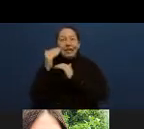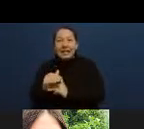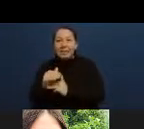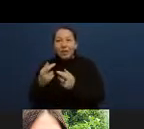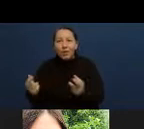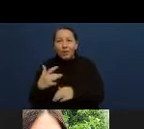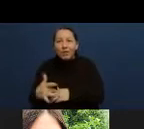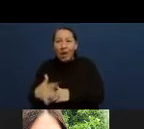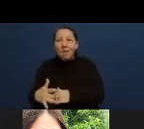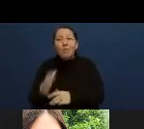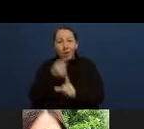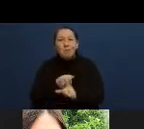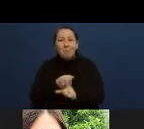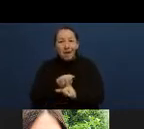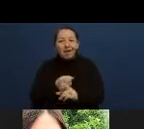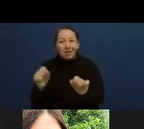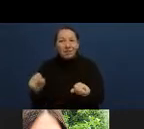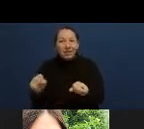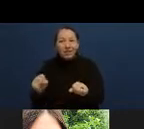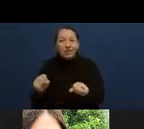to impact the ability to do that.